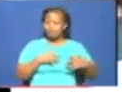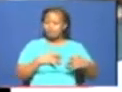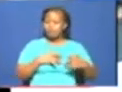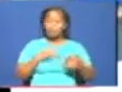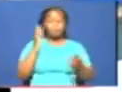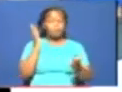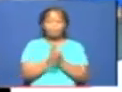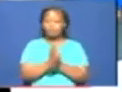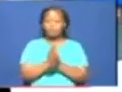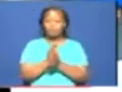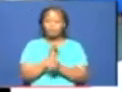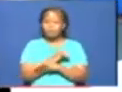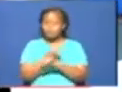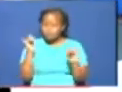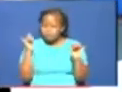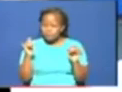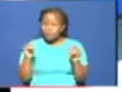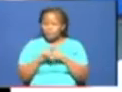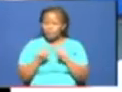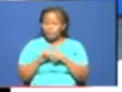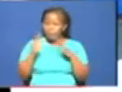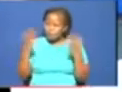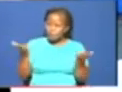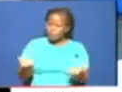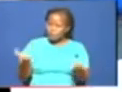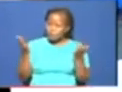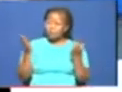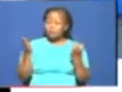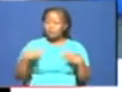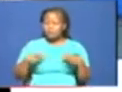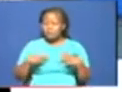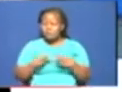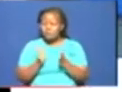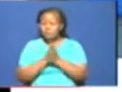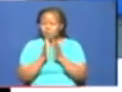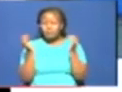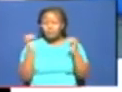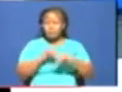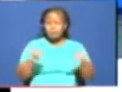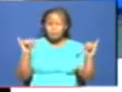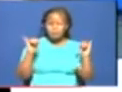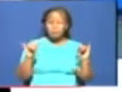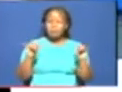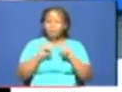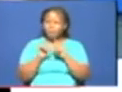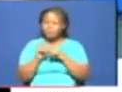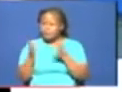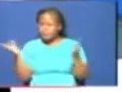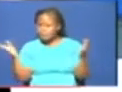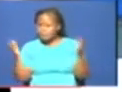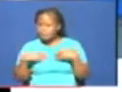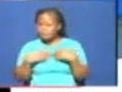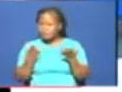horrified, at how our peers at independence left us far